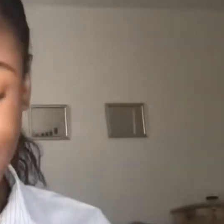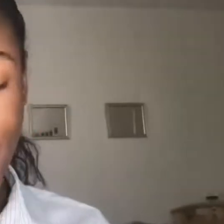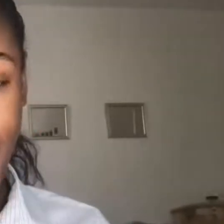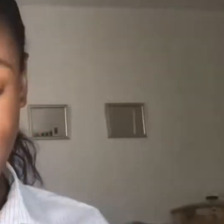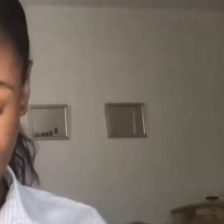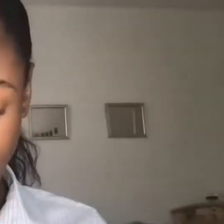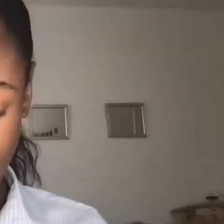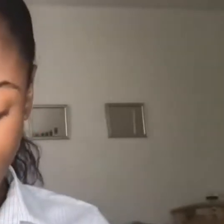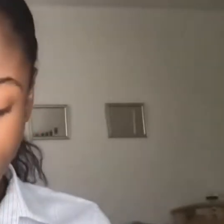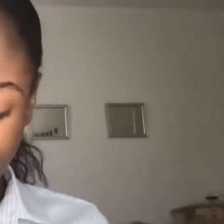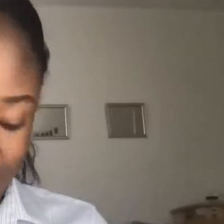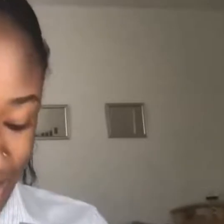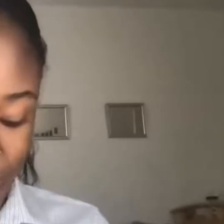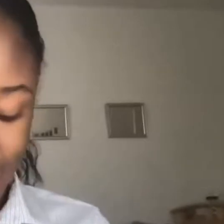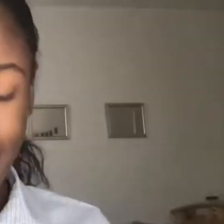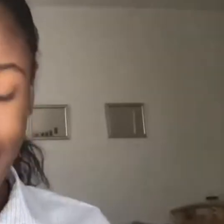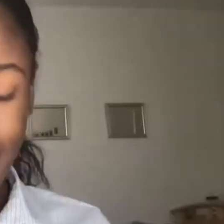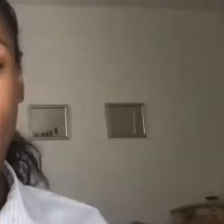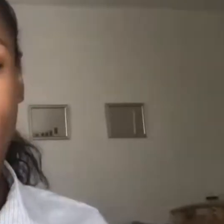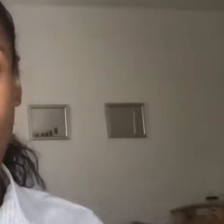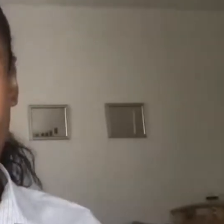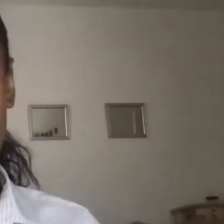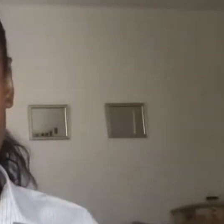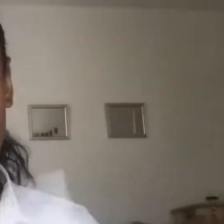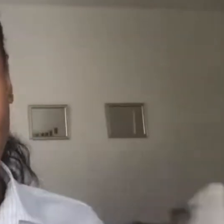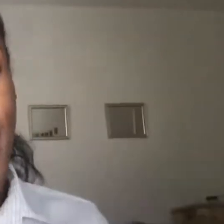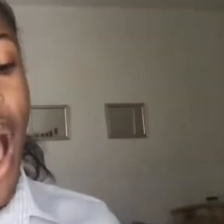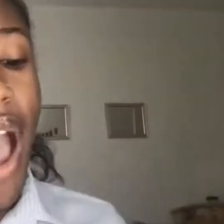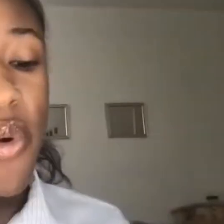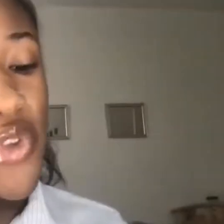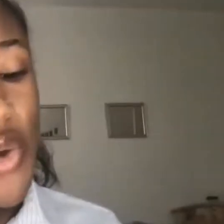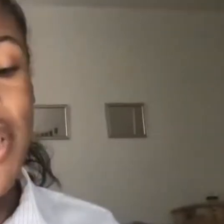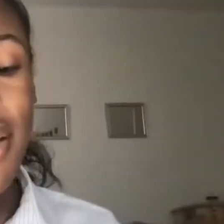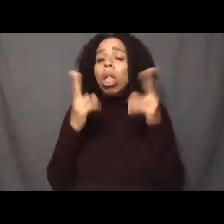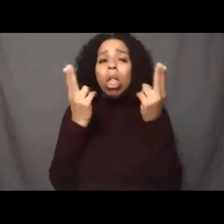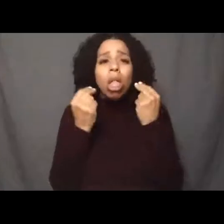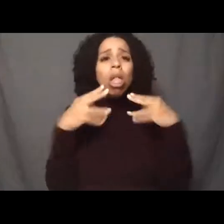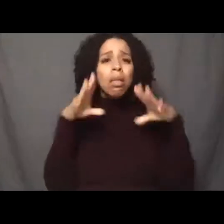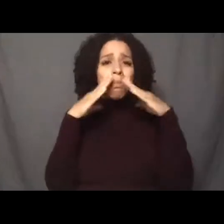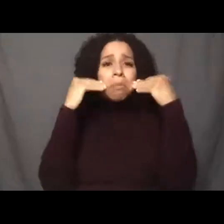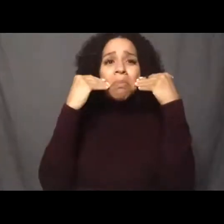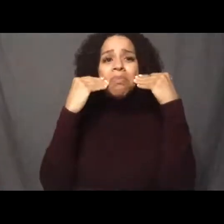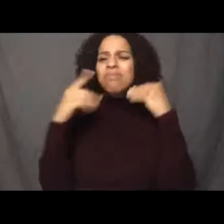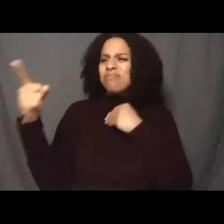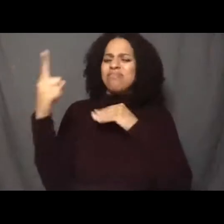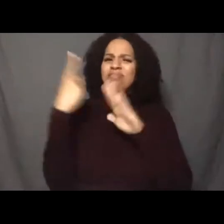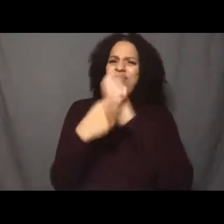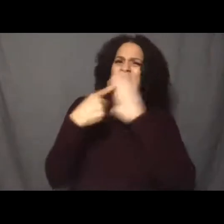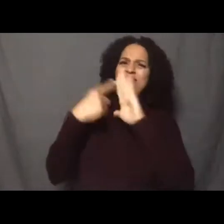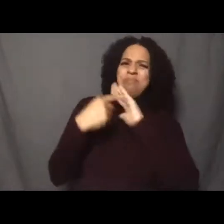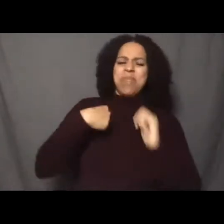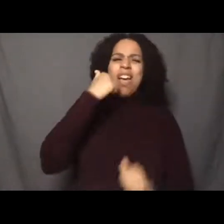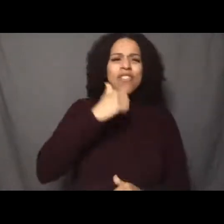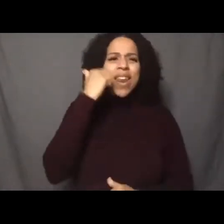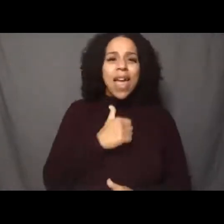refuse to sit back and smile about something that attacks my heart every day. I refuse to look in the mirror and look at someone who bows down